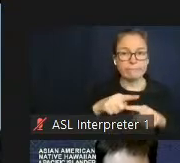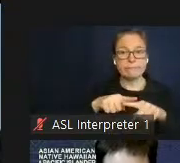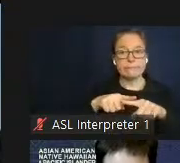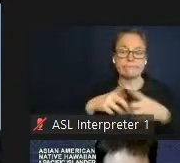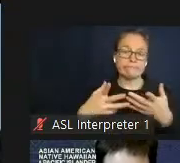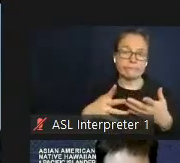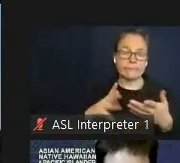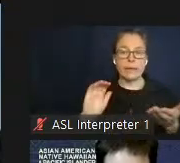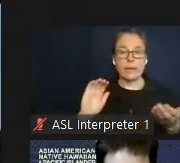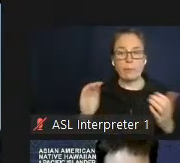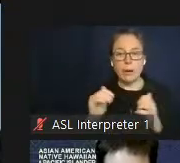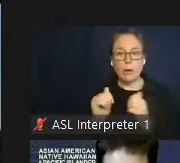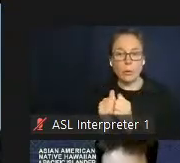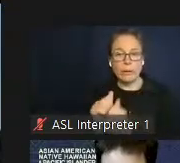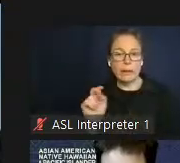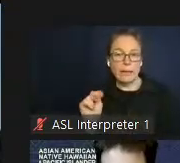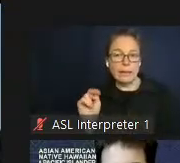revenues.